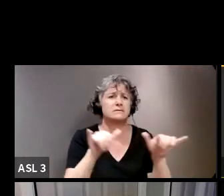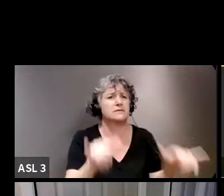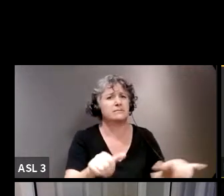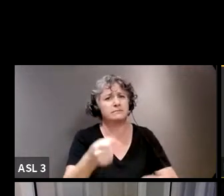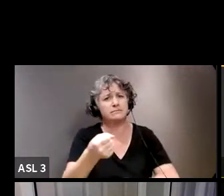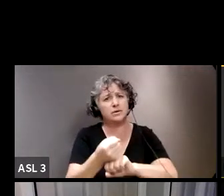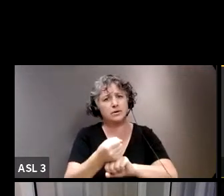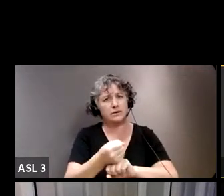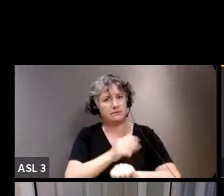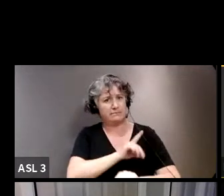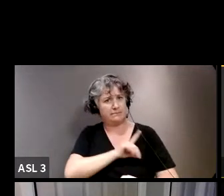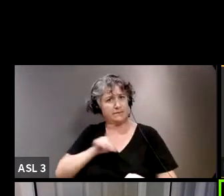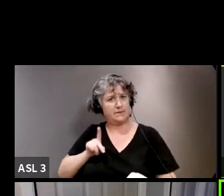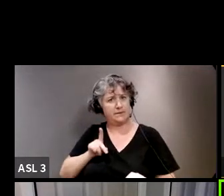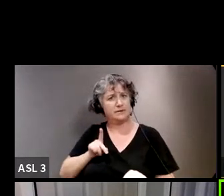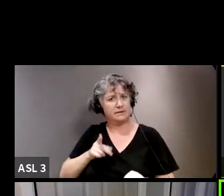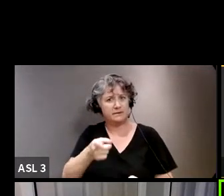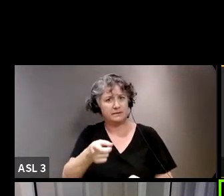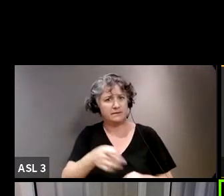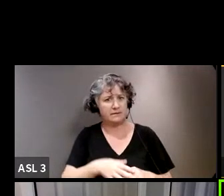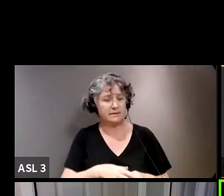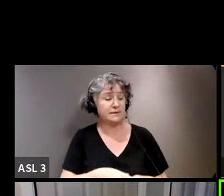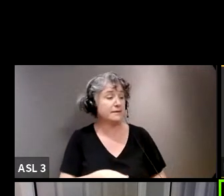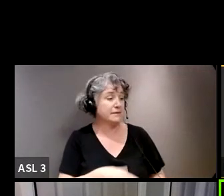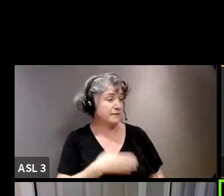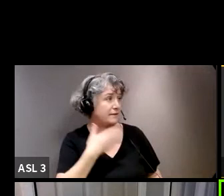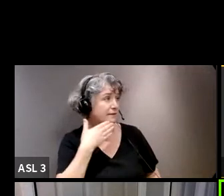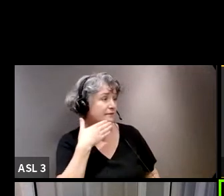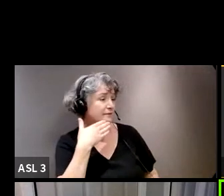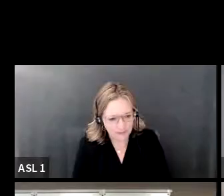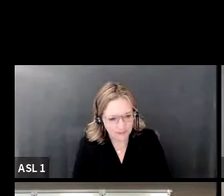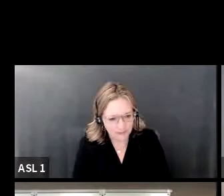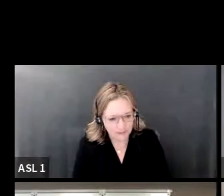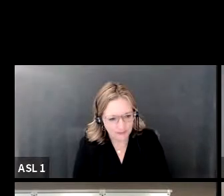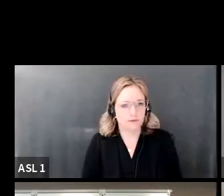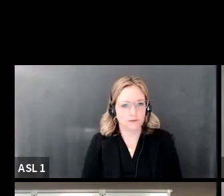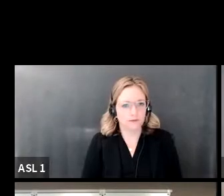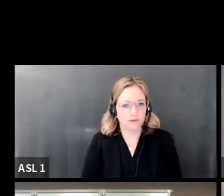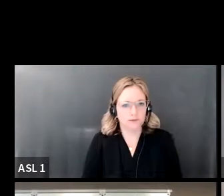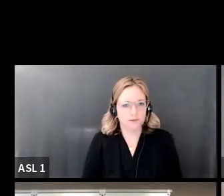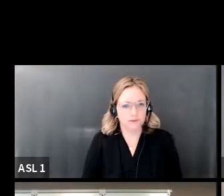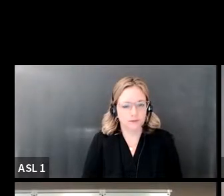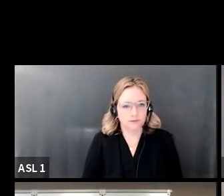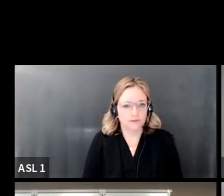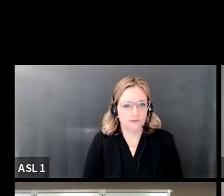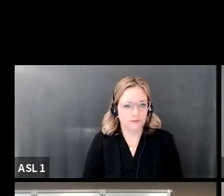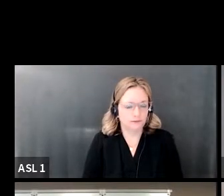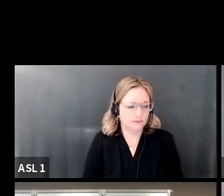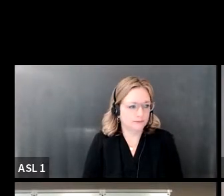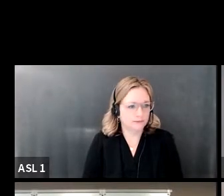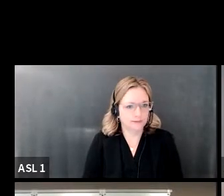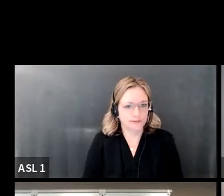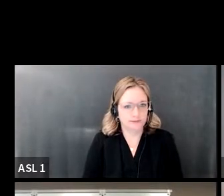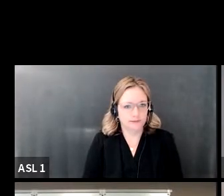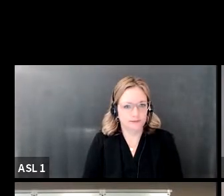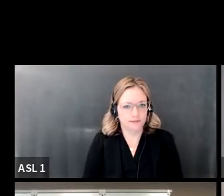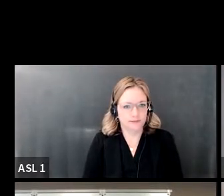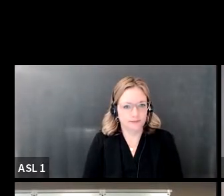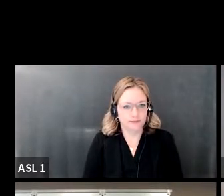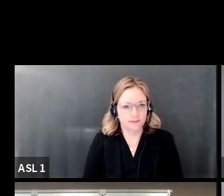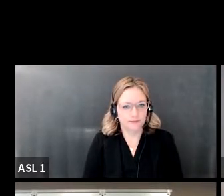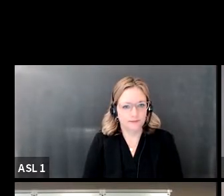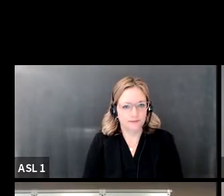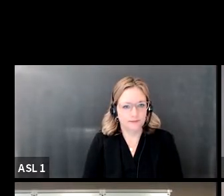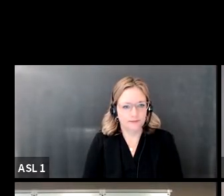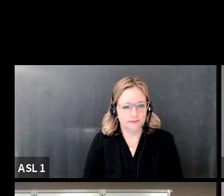the board thank you chief uh i'll just uh remind aaron it's it's not a question and answer so um